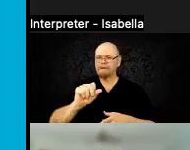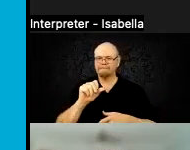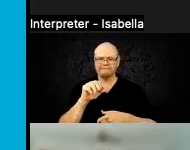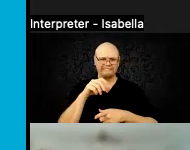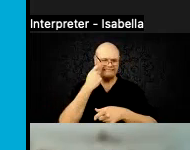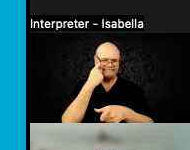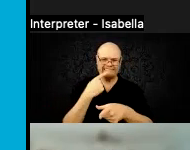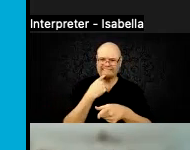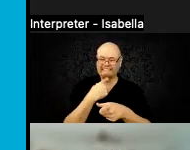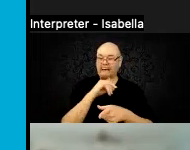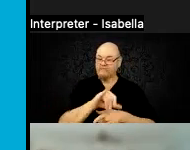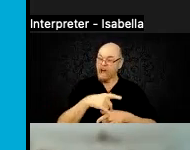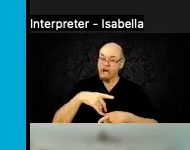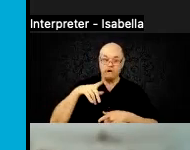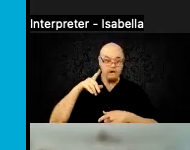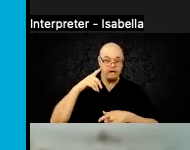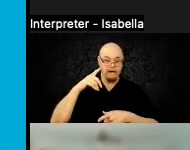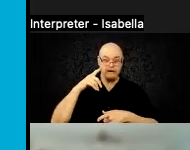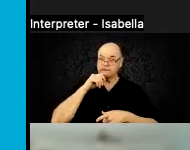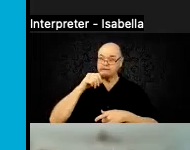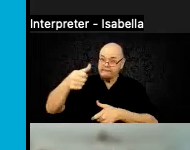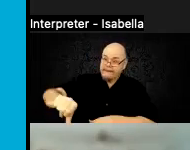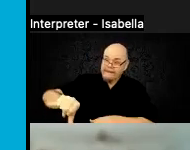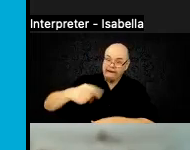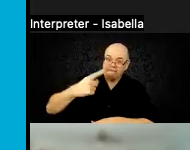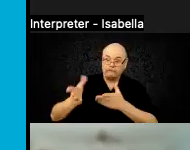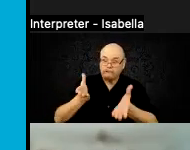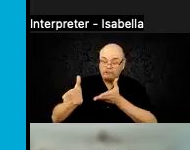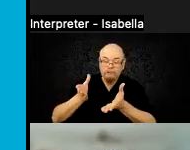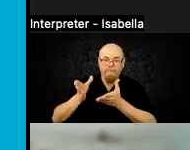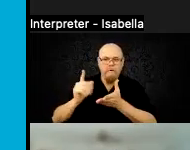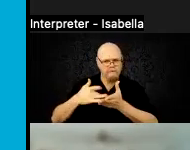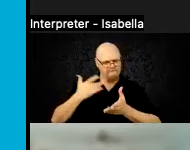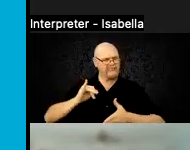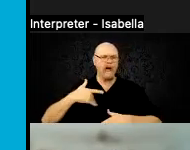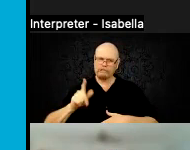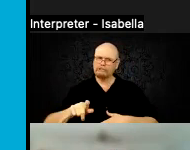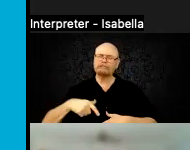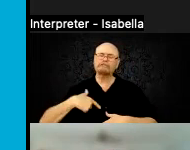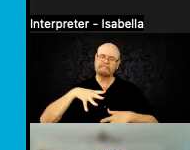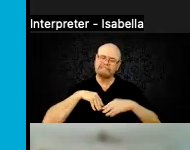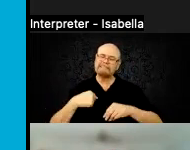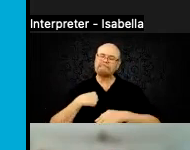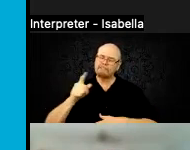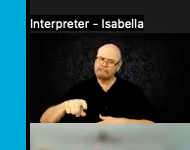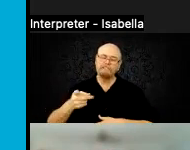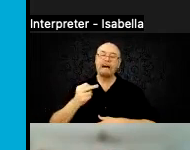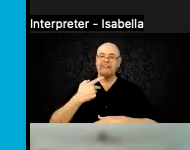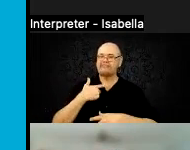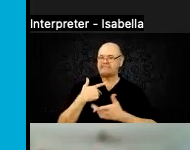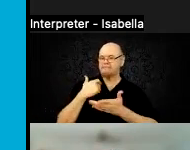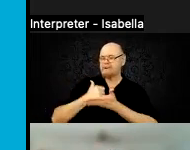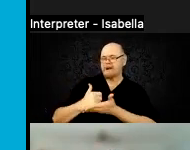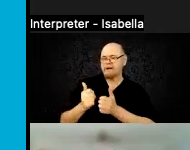have been, that's something that we can help with. If you disagree with the goals that are in your individualized plan for employment in that